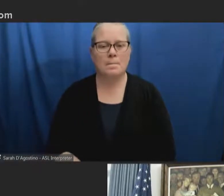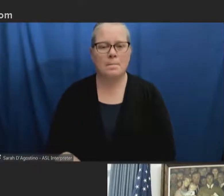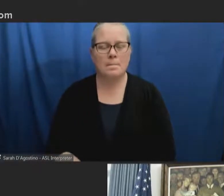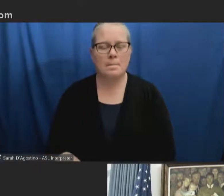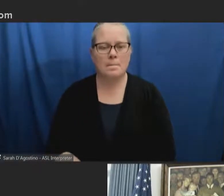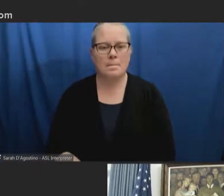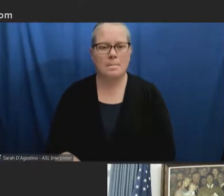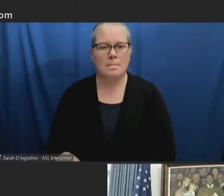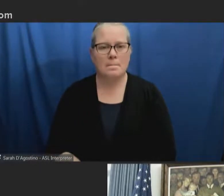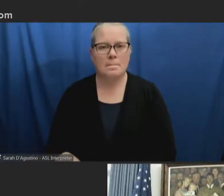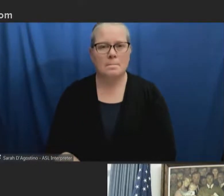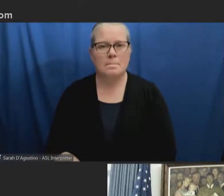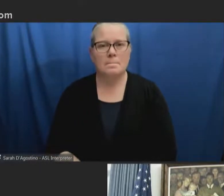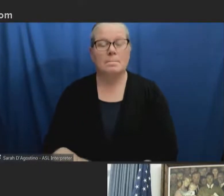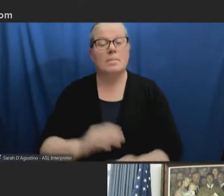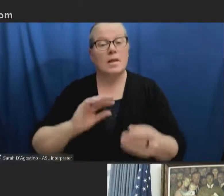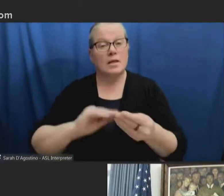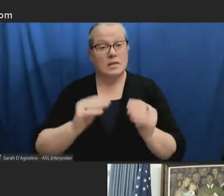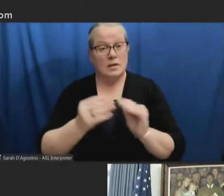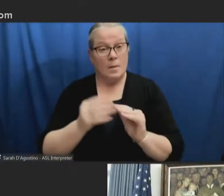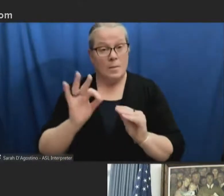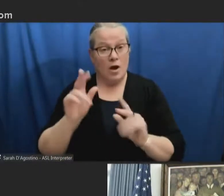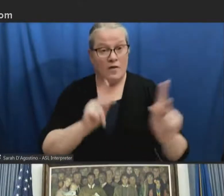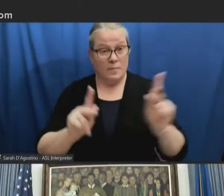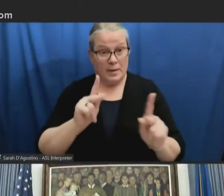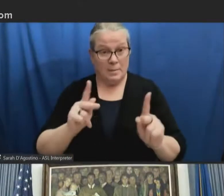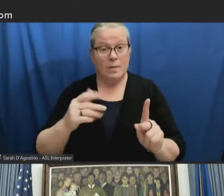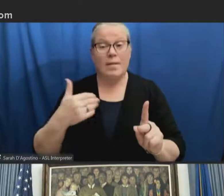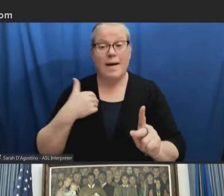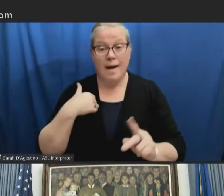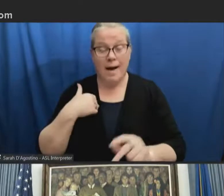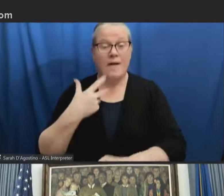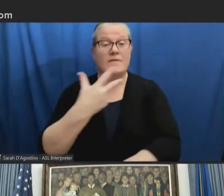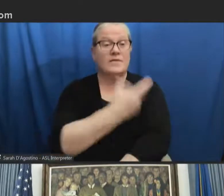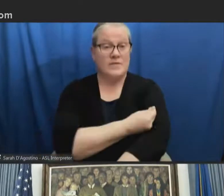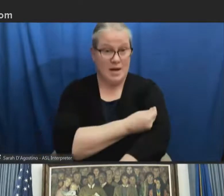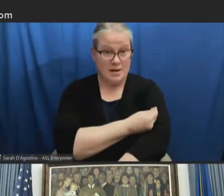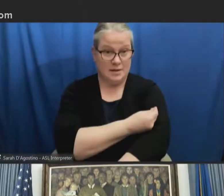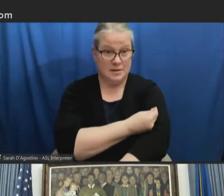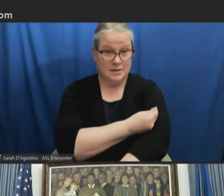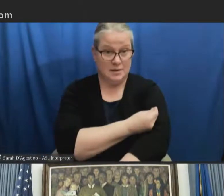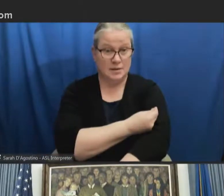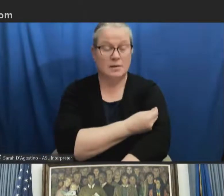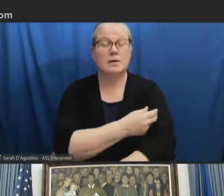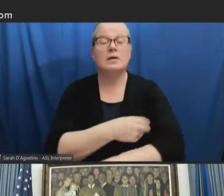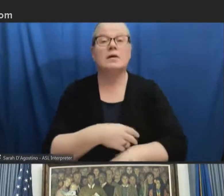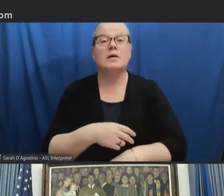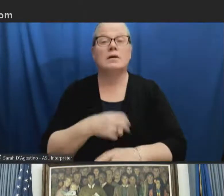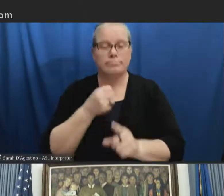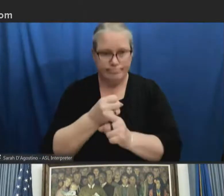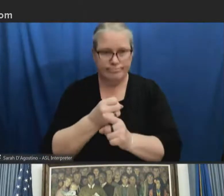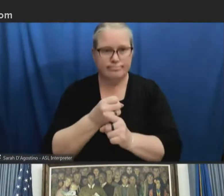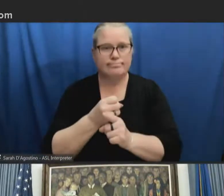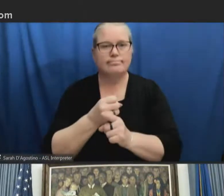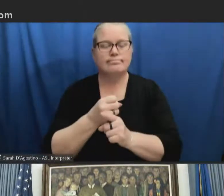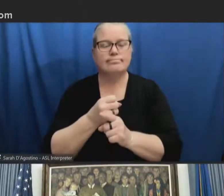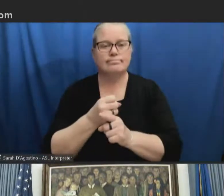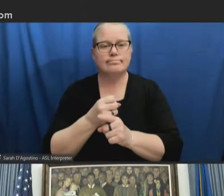of breakthrough cases since the first Omicron case was confirmed here in Connecticut. We went from